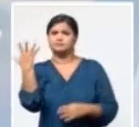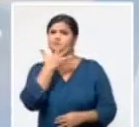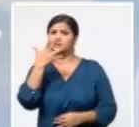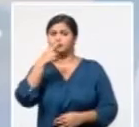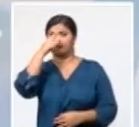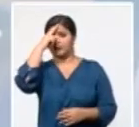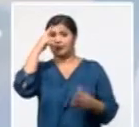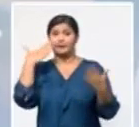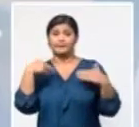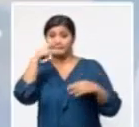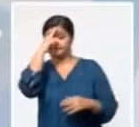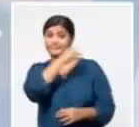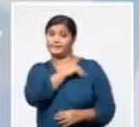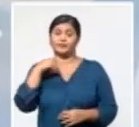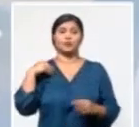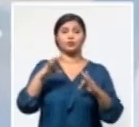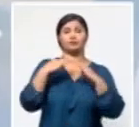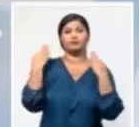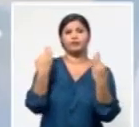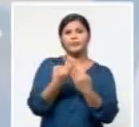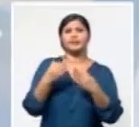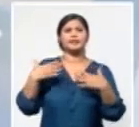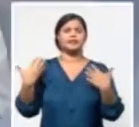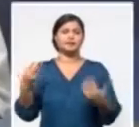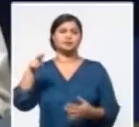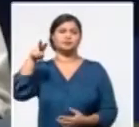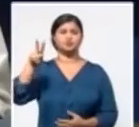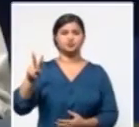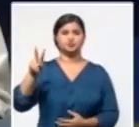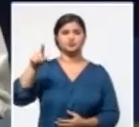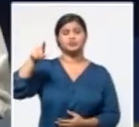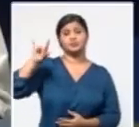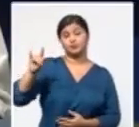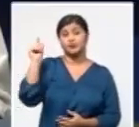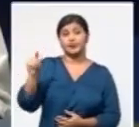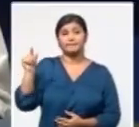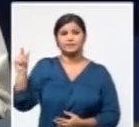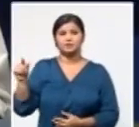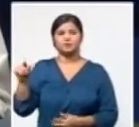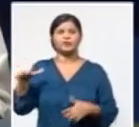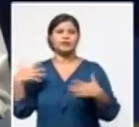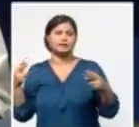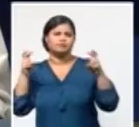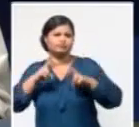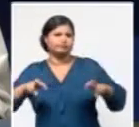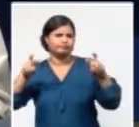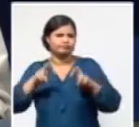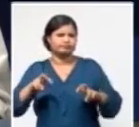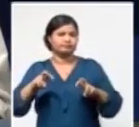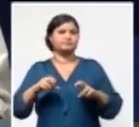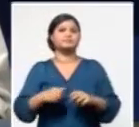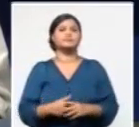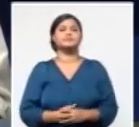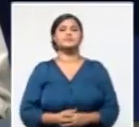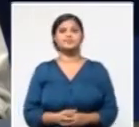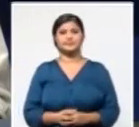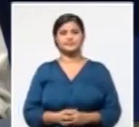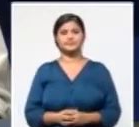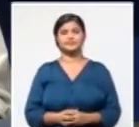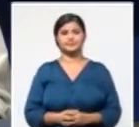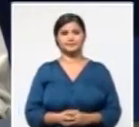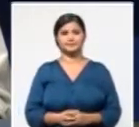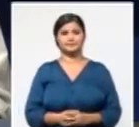are following up 219 people due to different clinical or epidemiological